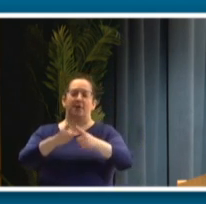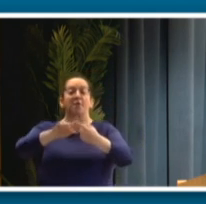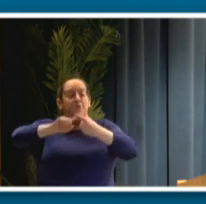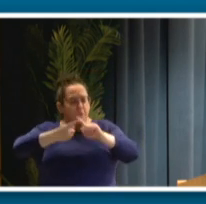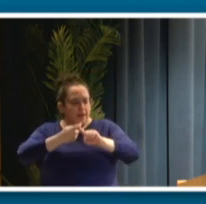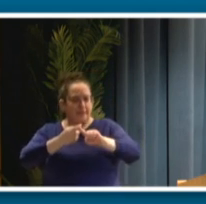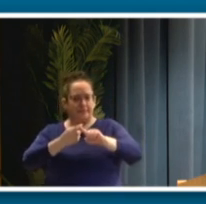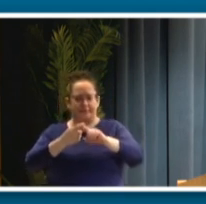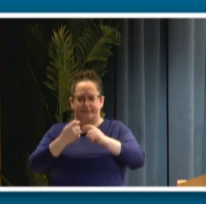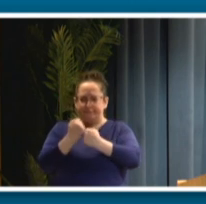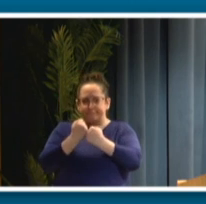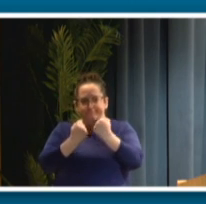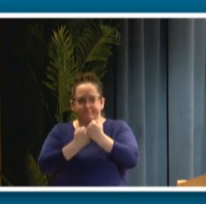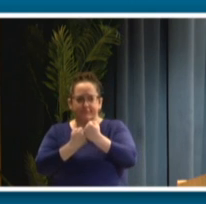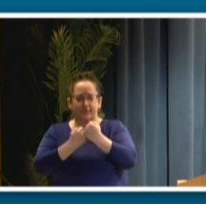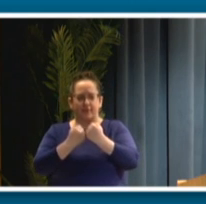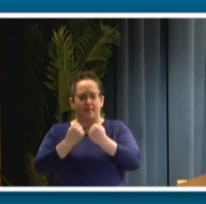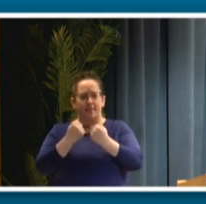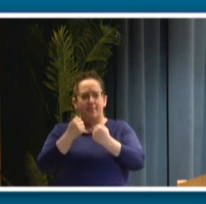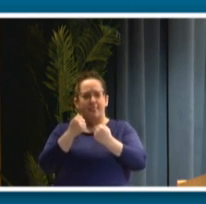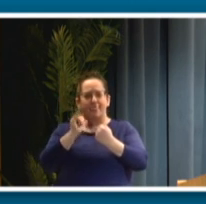Friendship, to me,